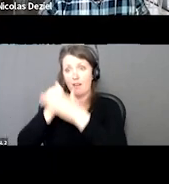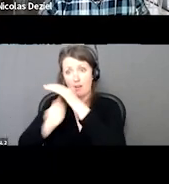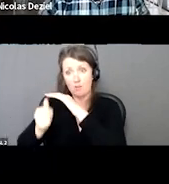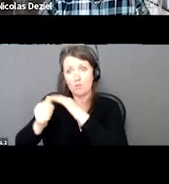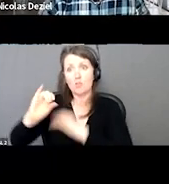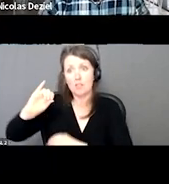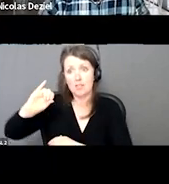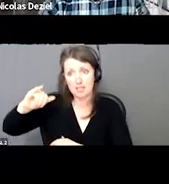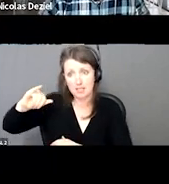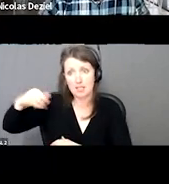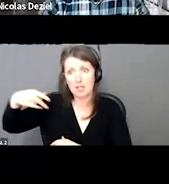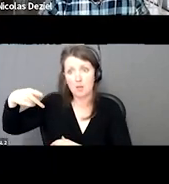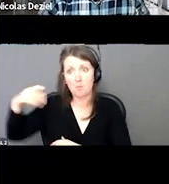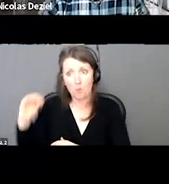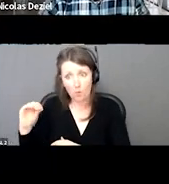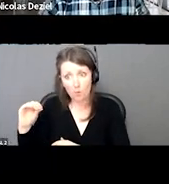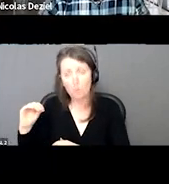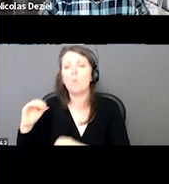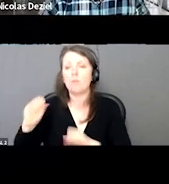you in a position to protect that.